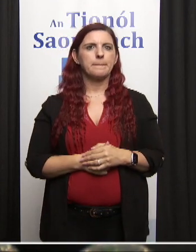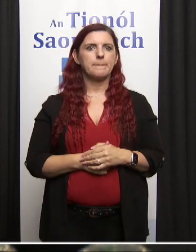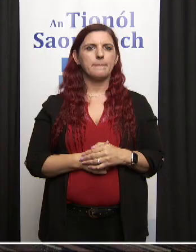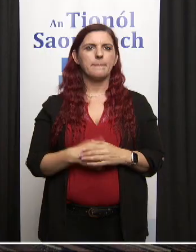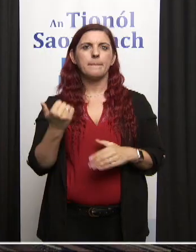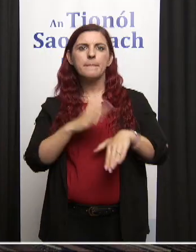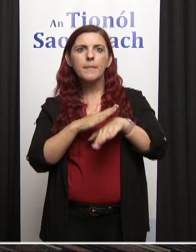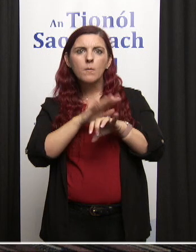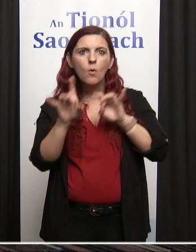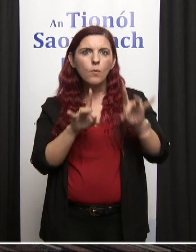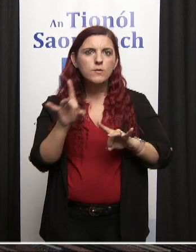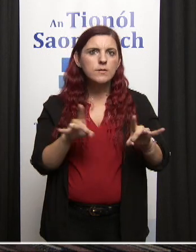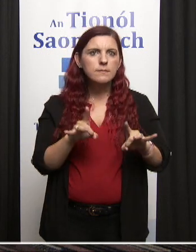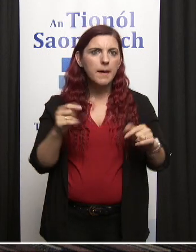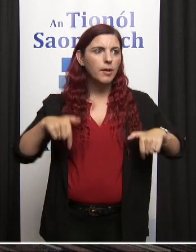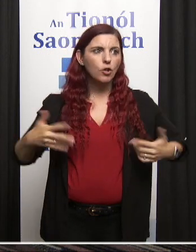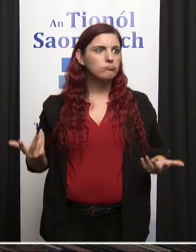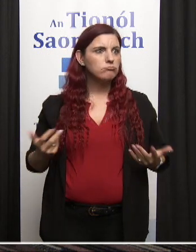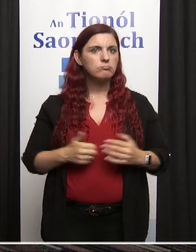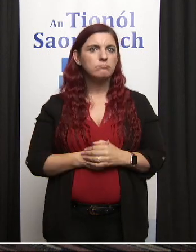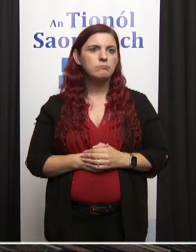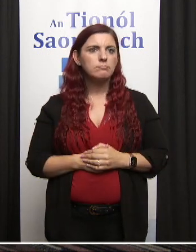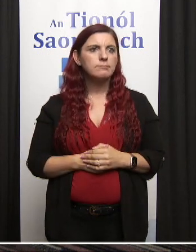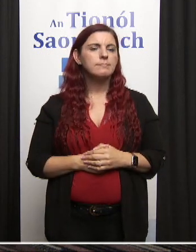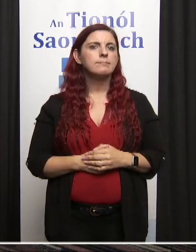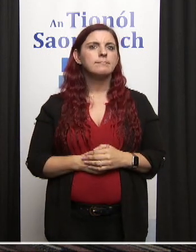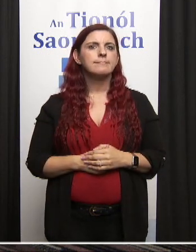Any further questions? I'm in your hands.